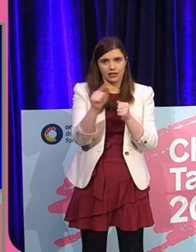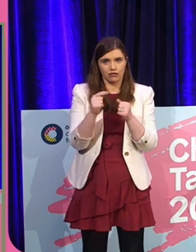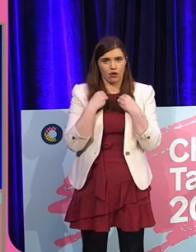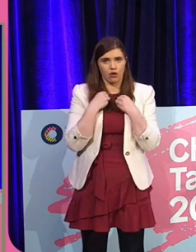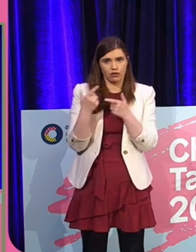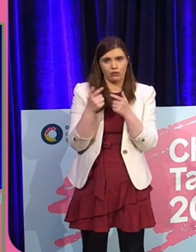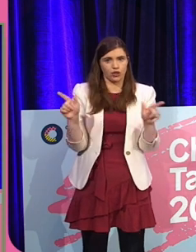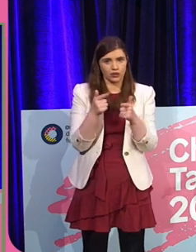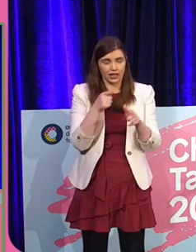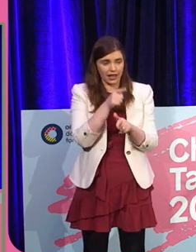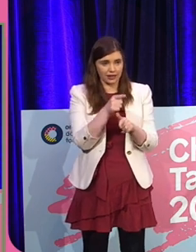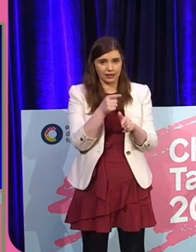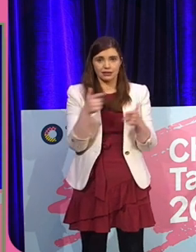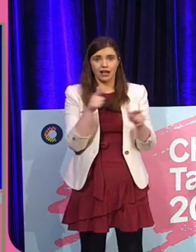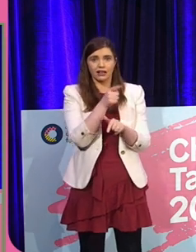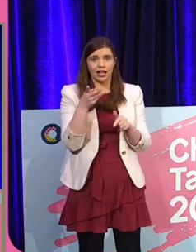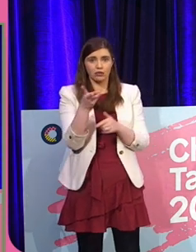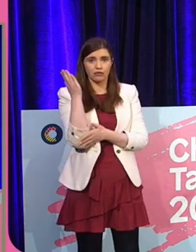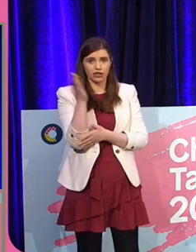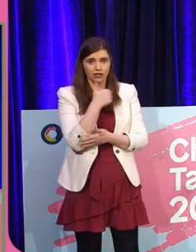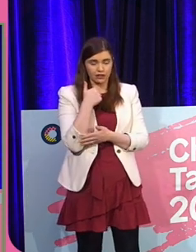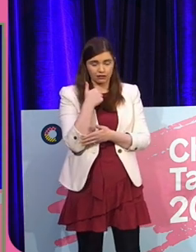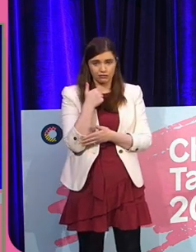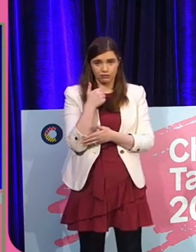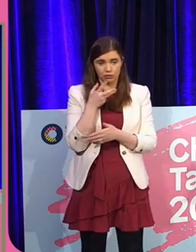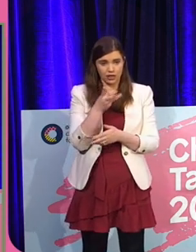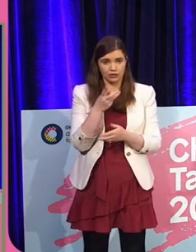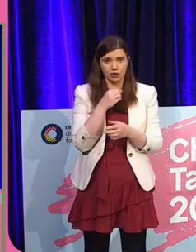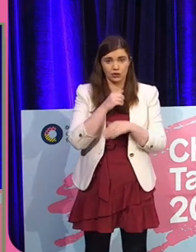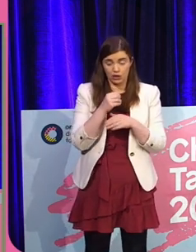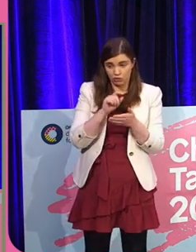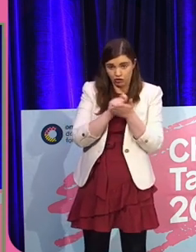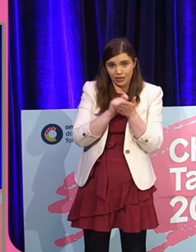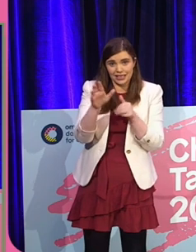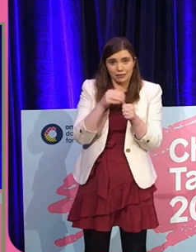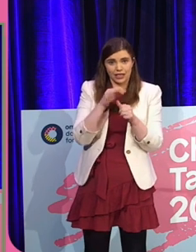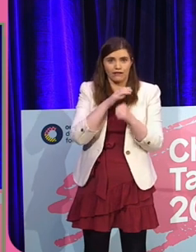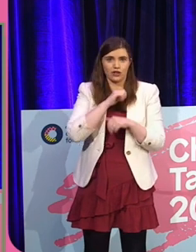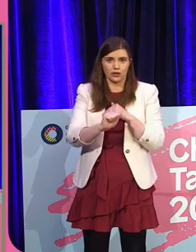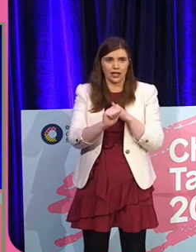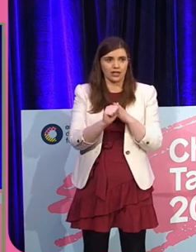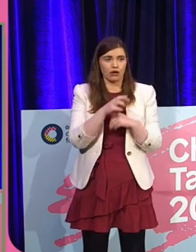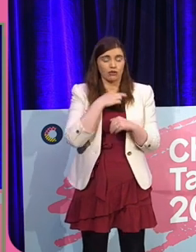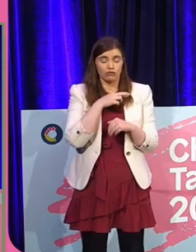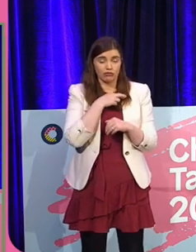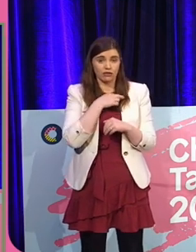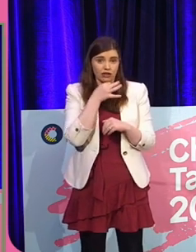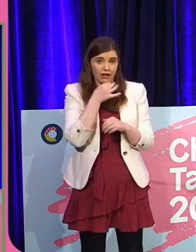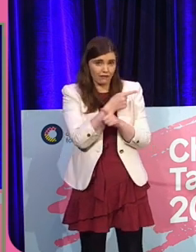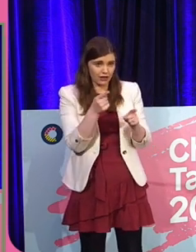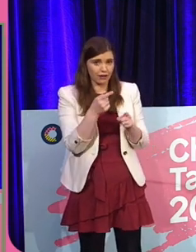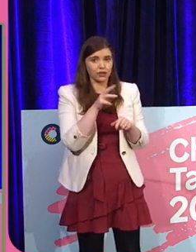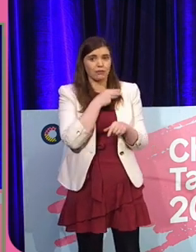And this track that they are about to present for us was specially written for today. So it's really, really special, and we are so grateful.